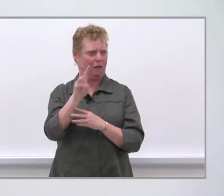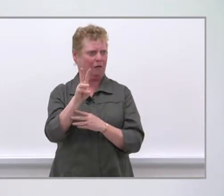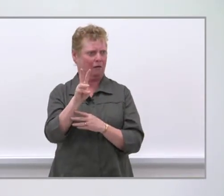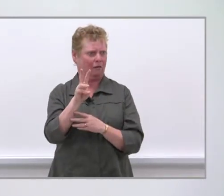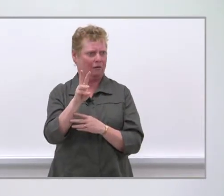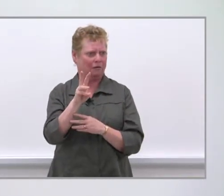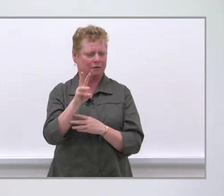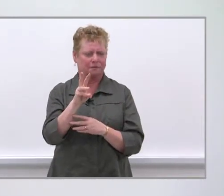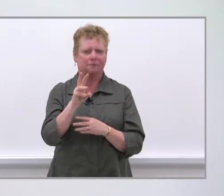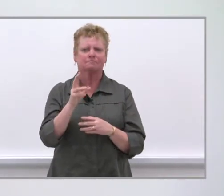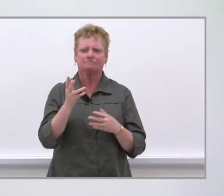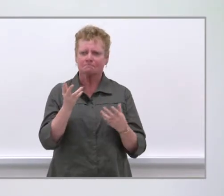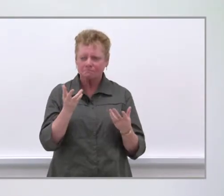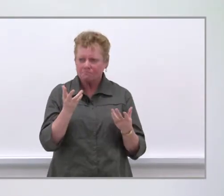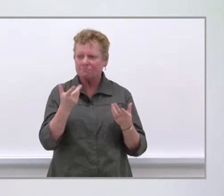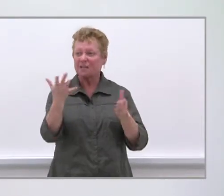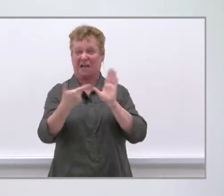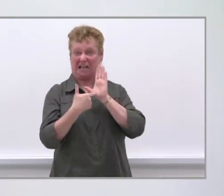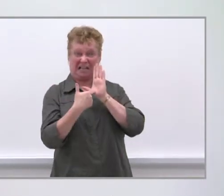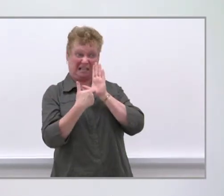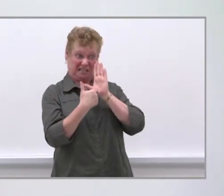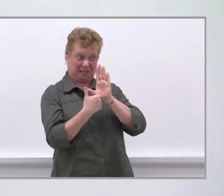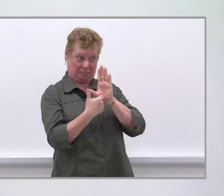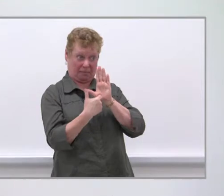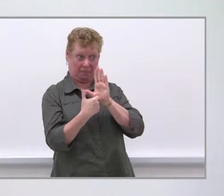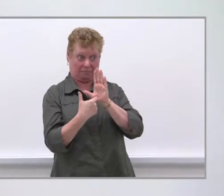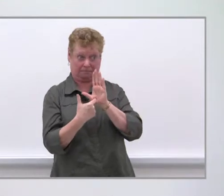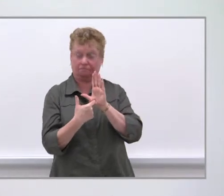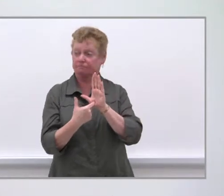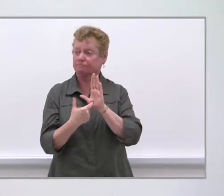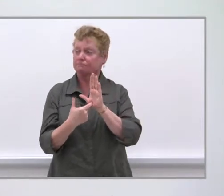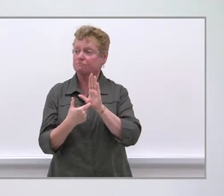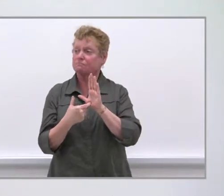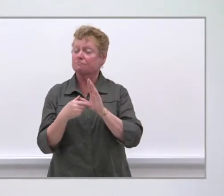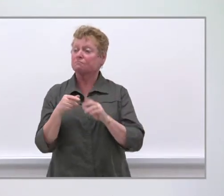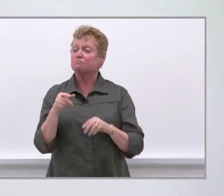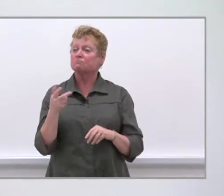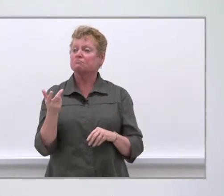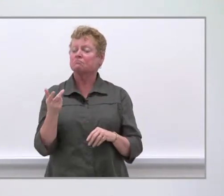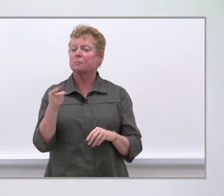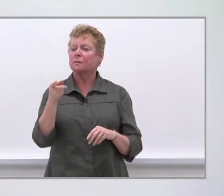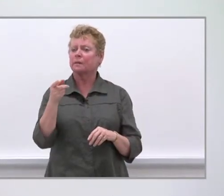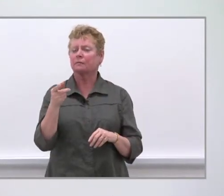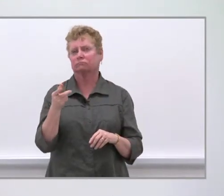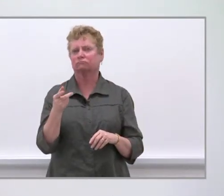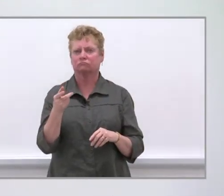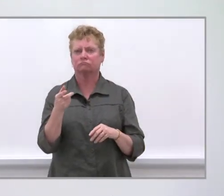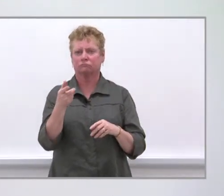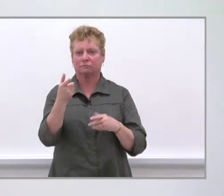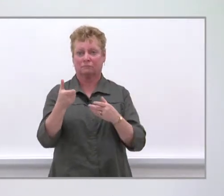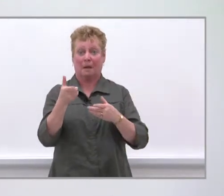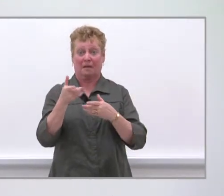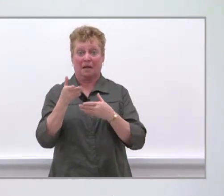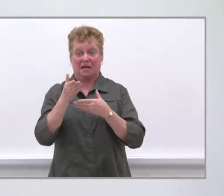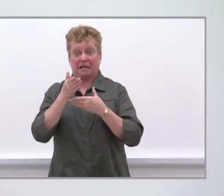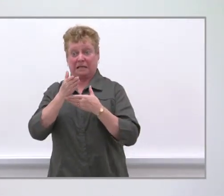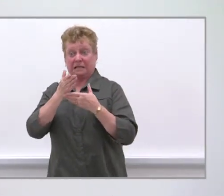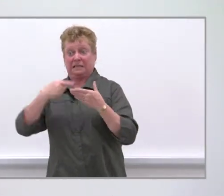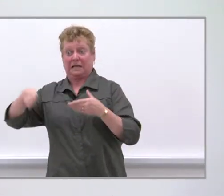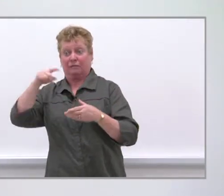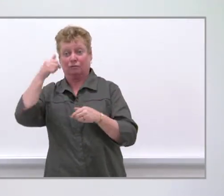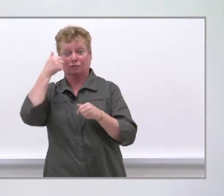So just to give an example, do you remember, well, some of us probably remember